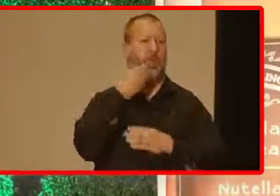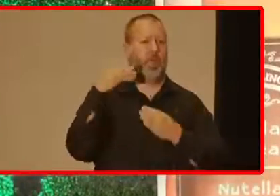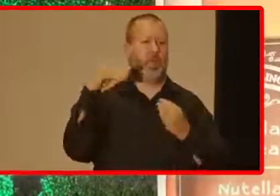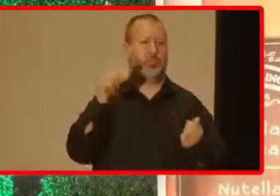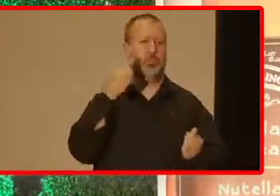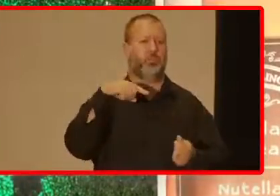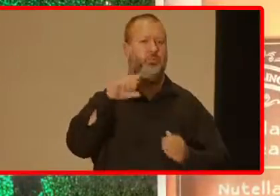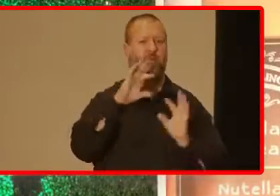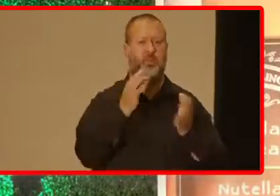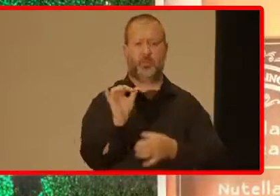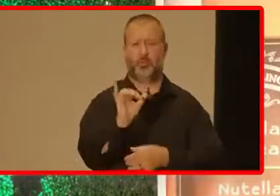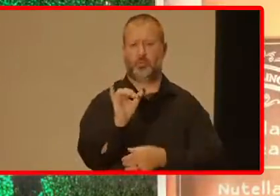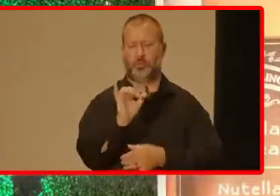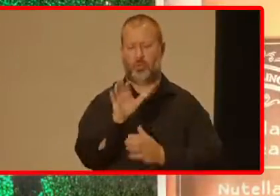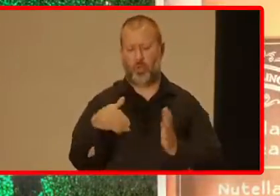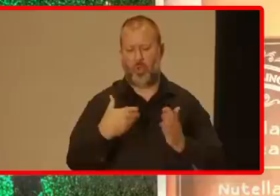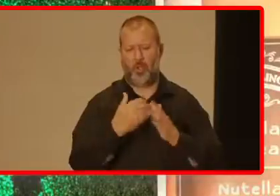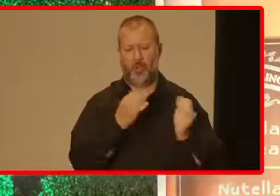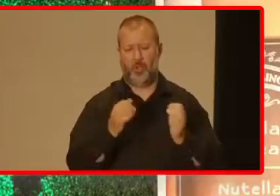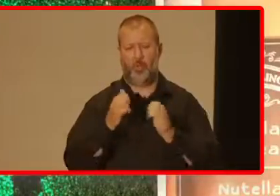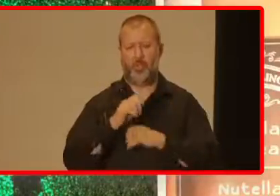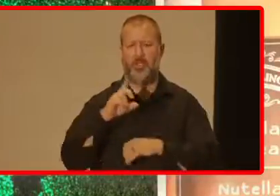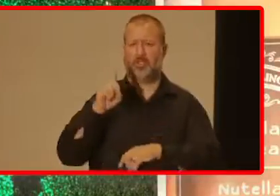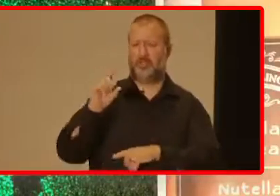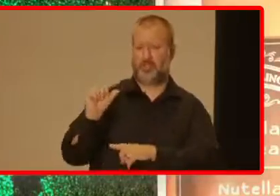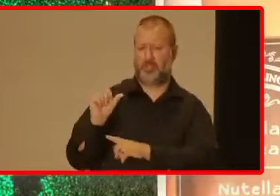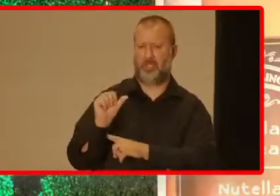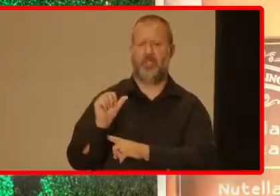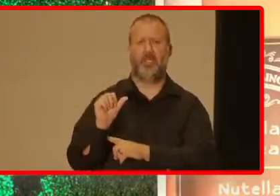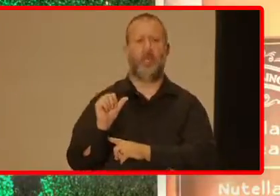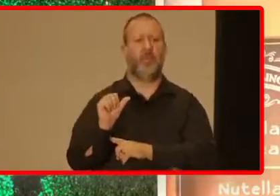you and your family and for all individuals with disabilities.